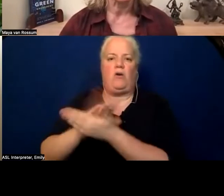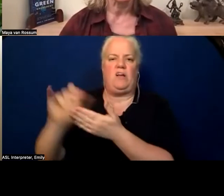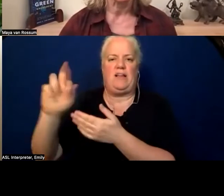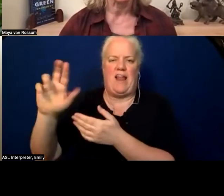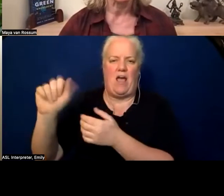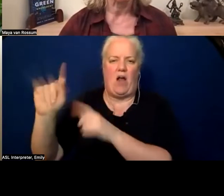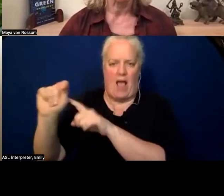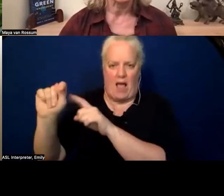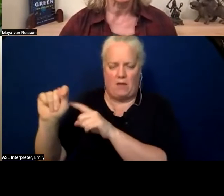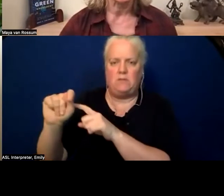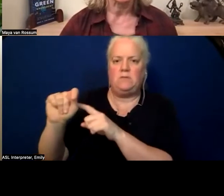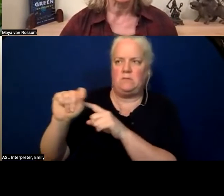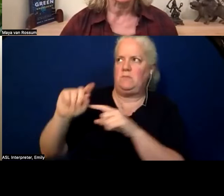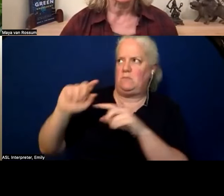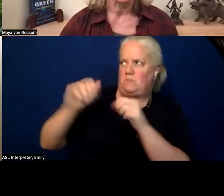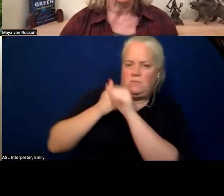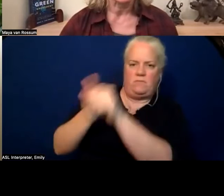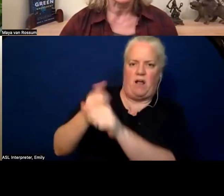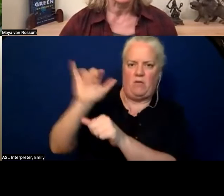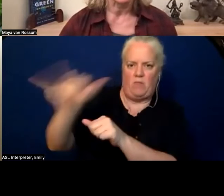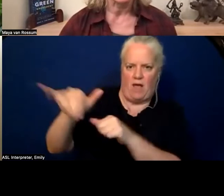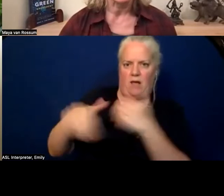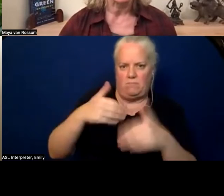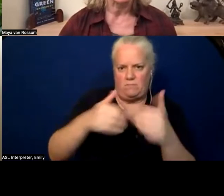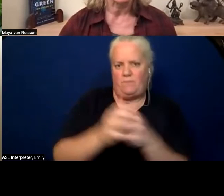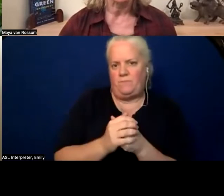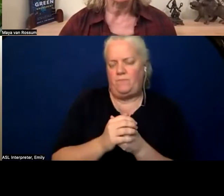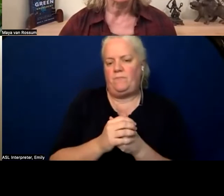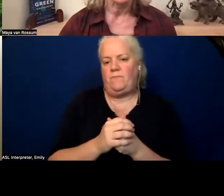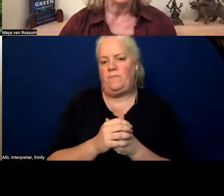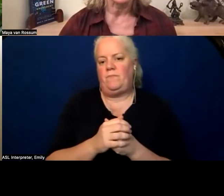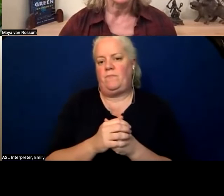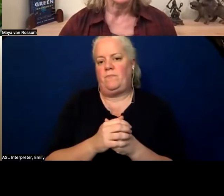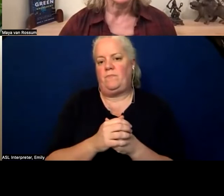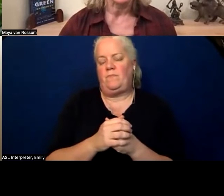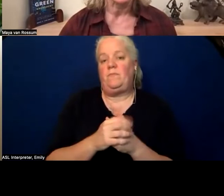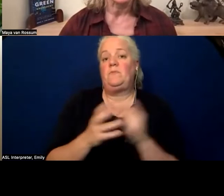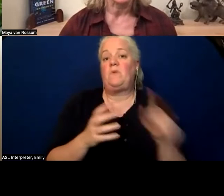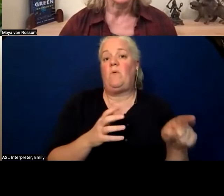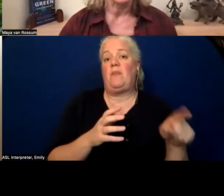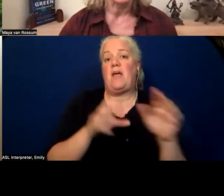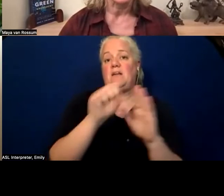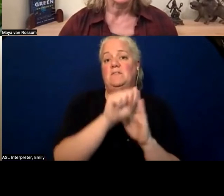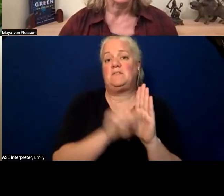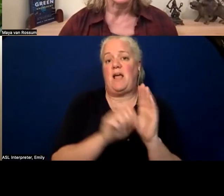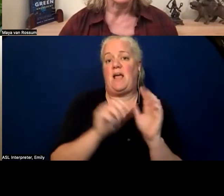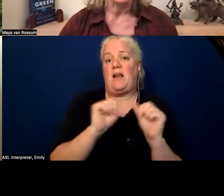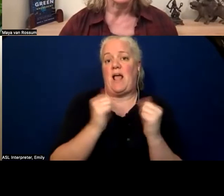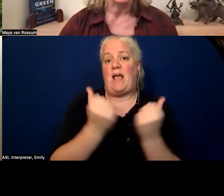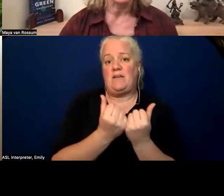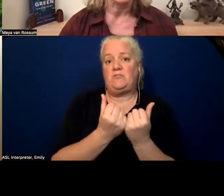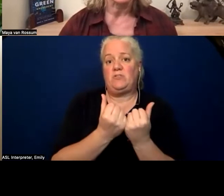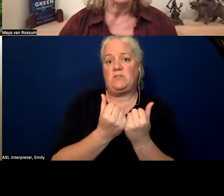in DEC's or the Department of Environmental Conservation, the state agencies, interpretation